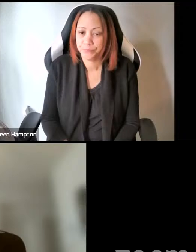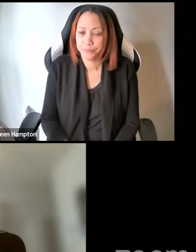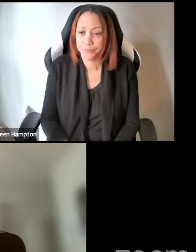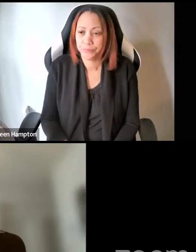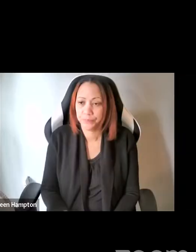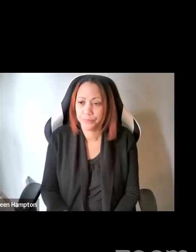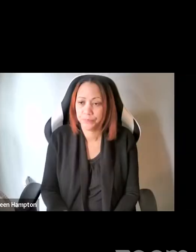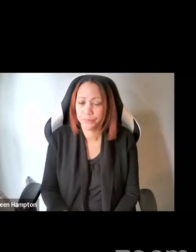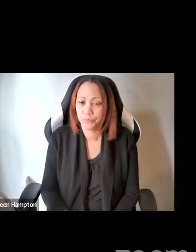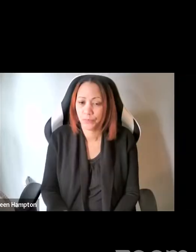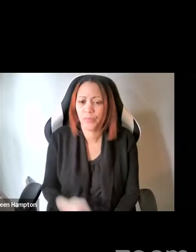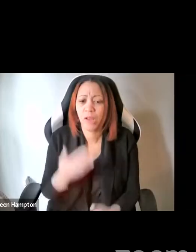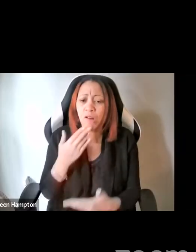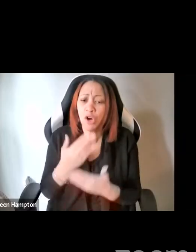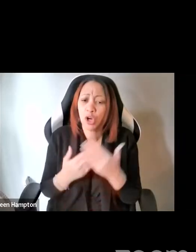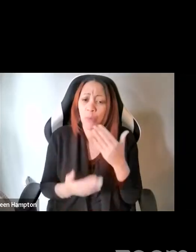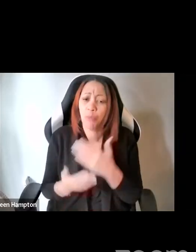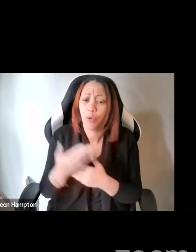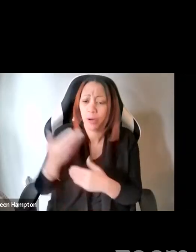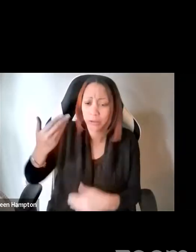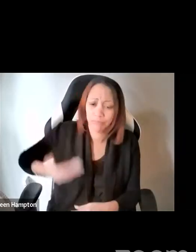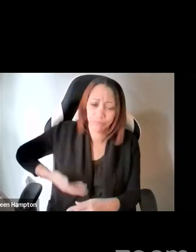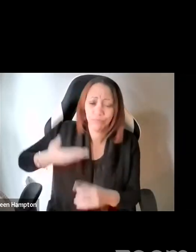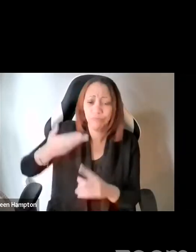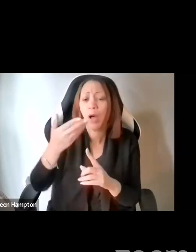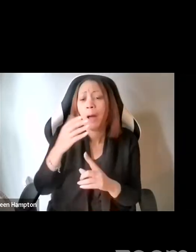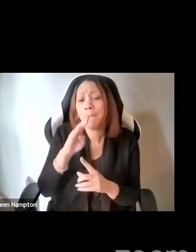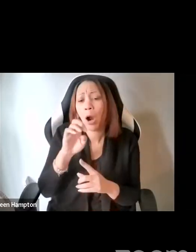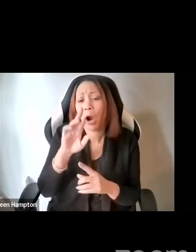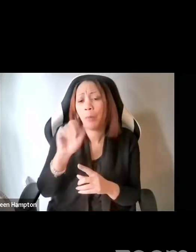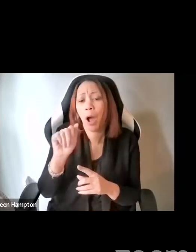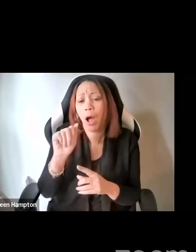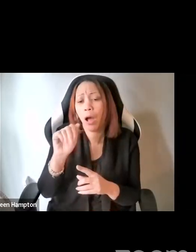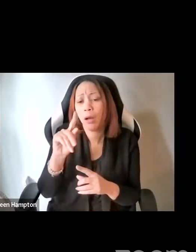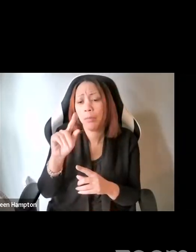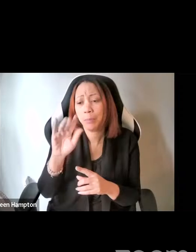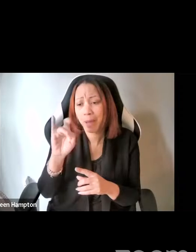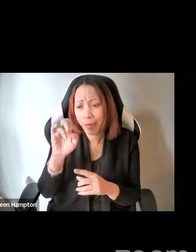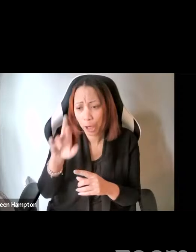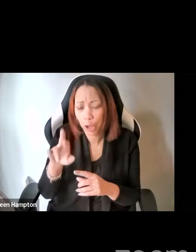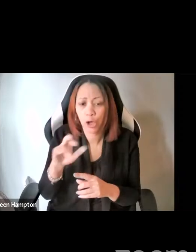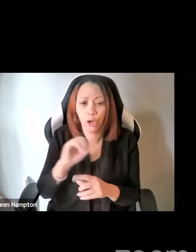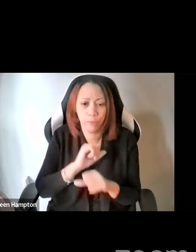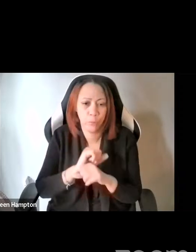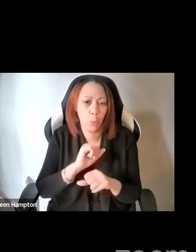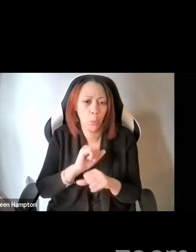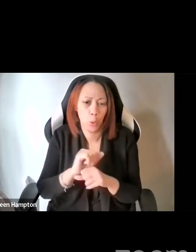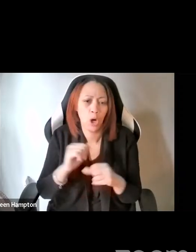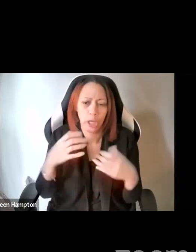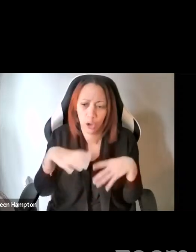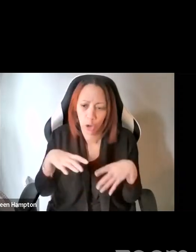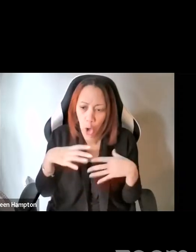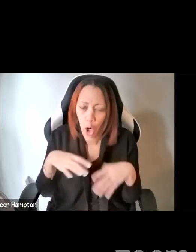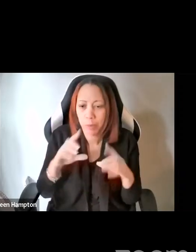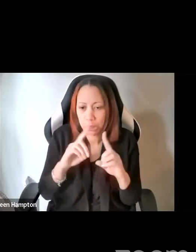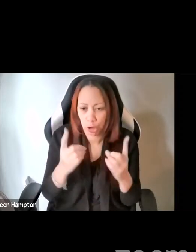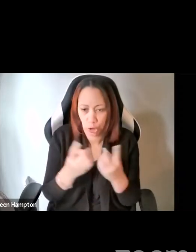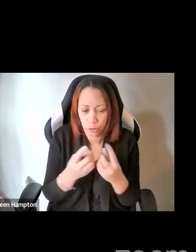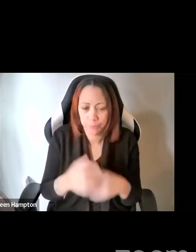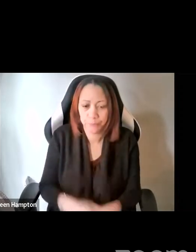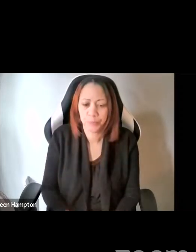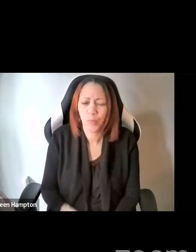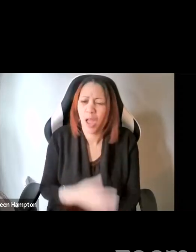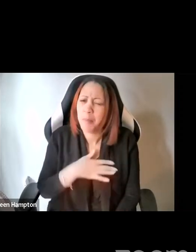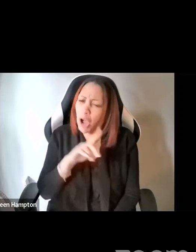Good morning, I'm Barbara Blair. I work in the Garment District Alliance. And my question really is